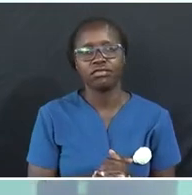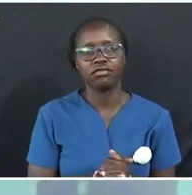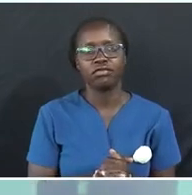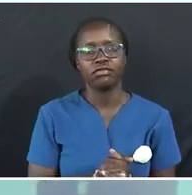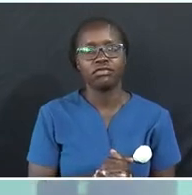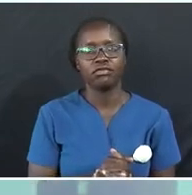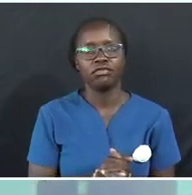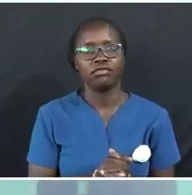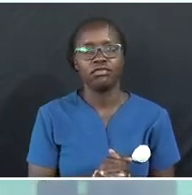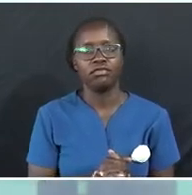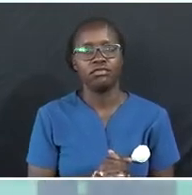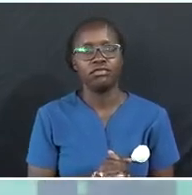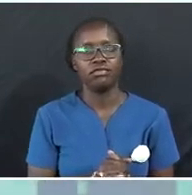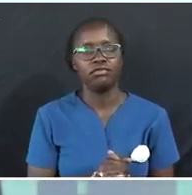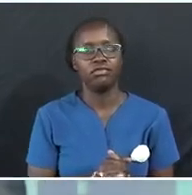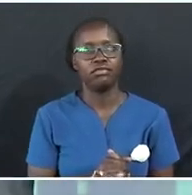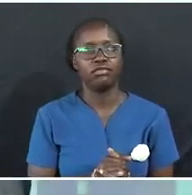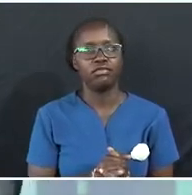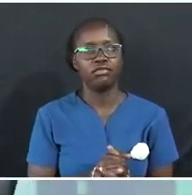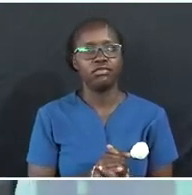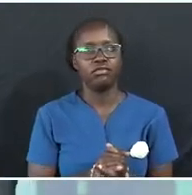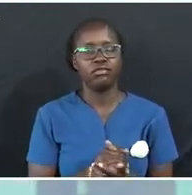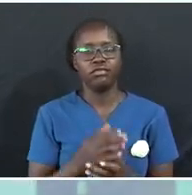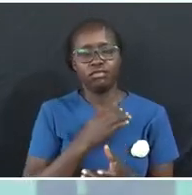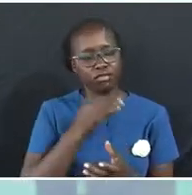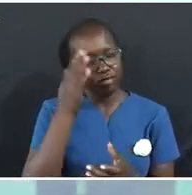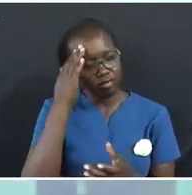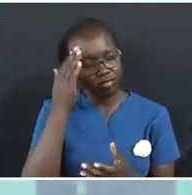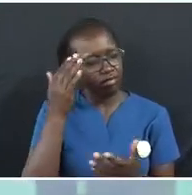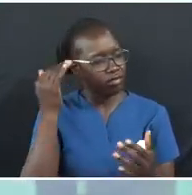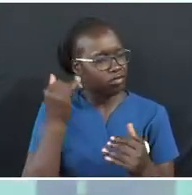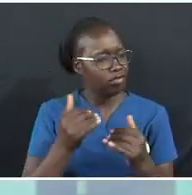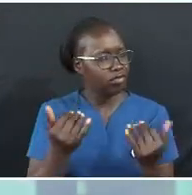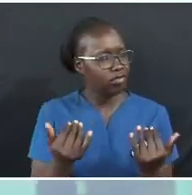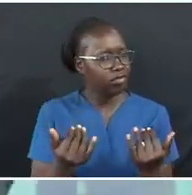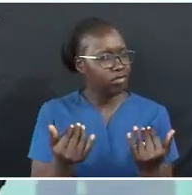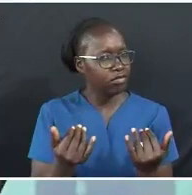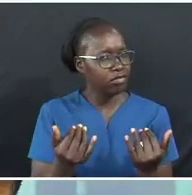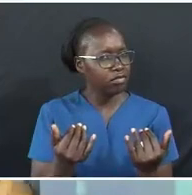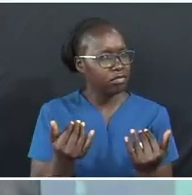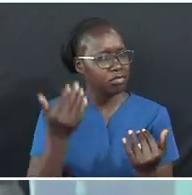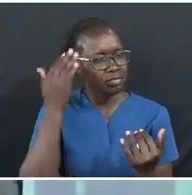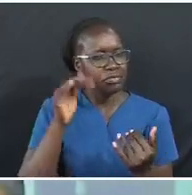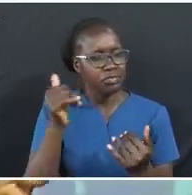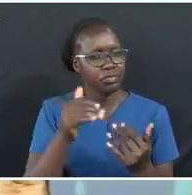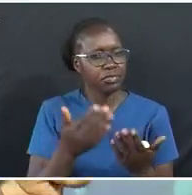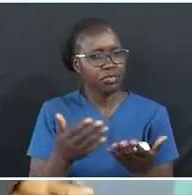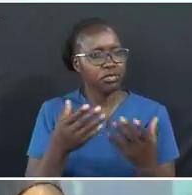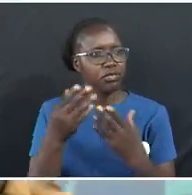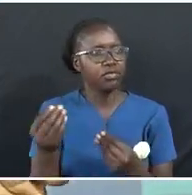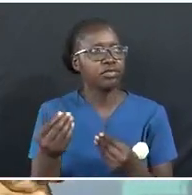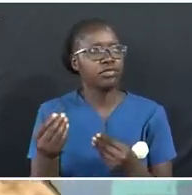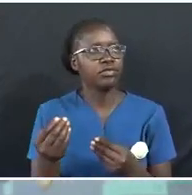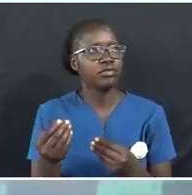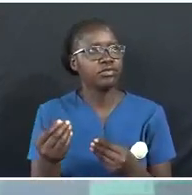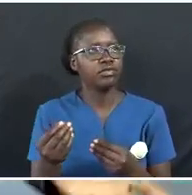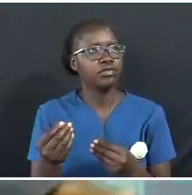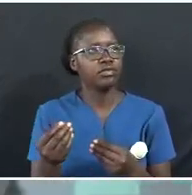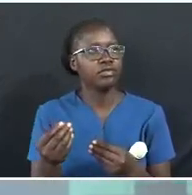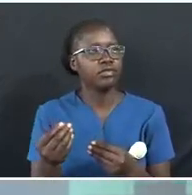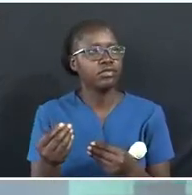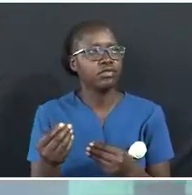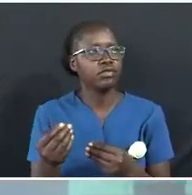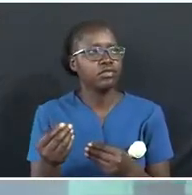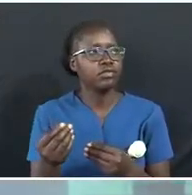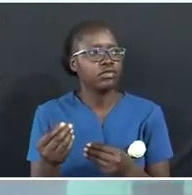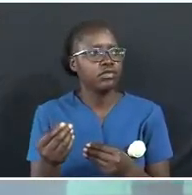tell. And you know, the person also says, I think I have said enough, I have to go. And that person packs and goes back to his place or her